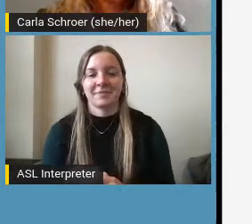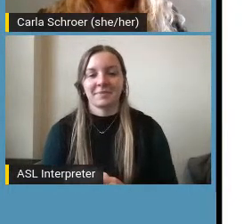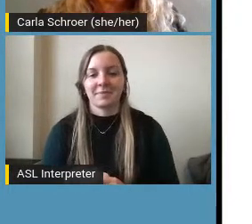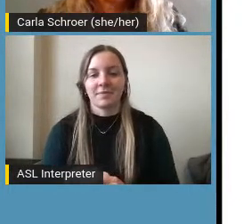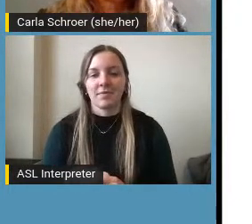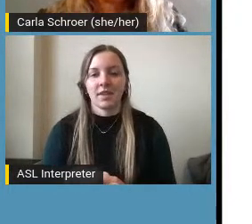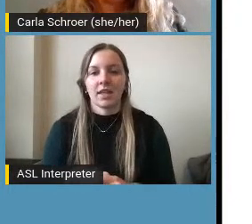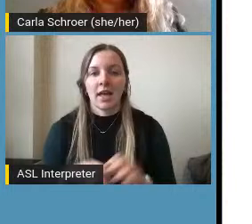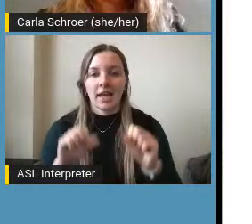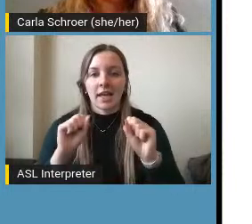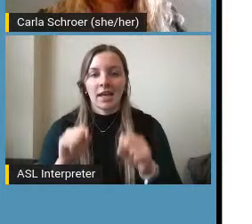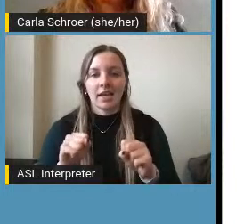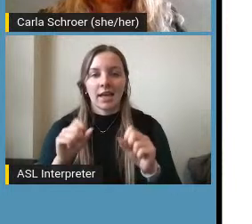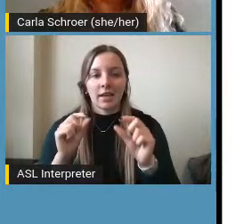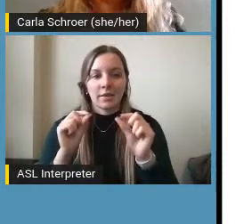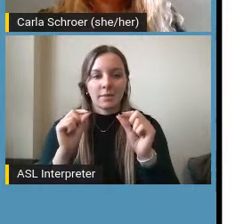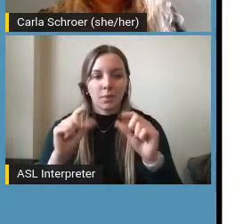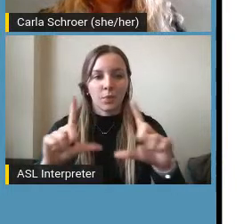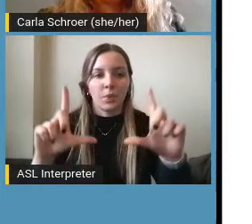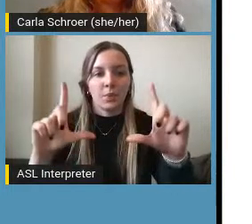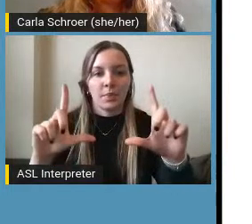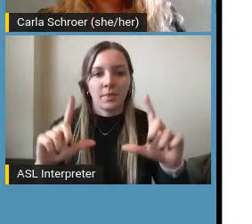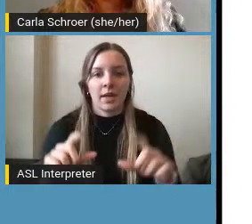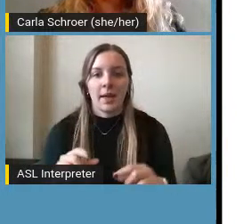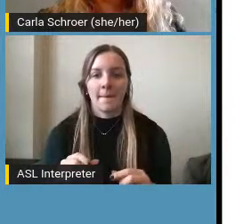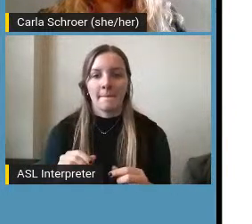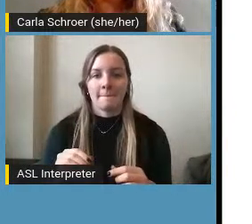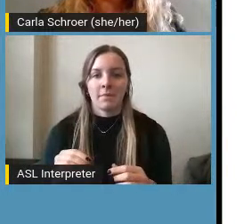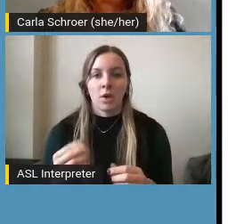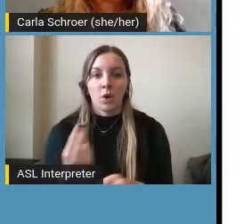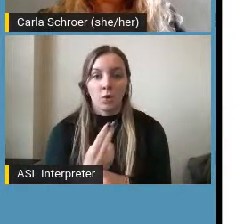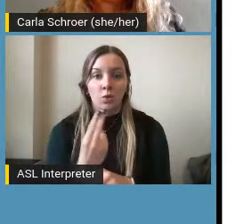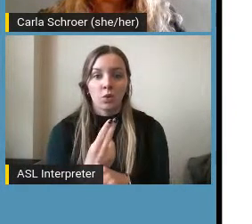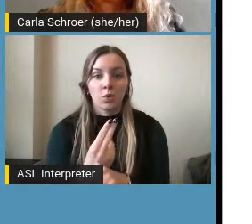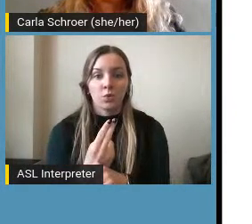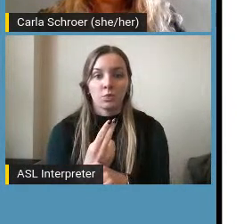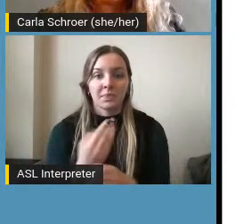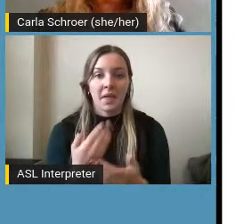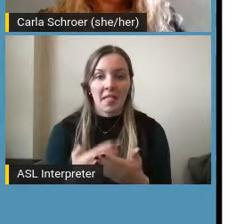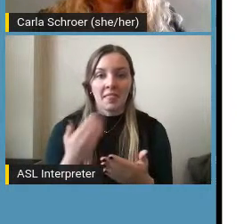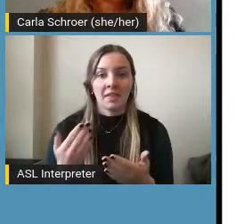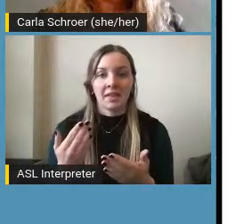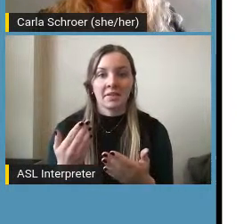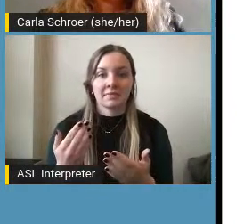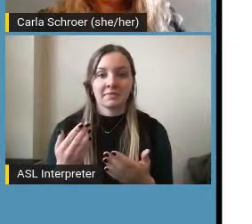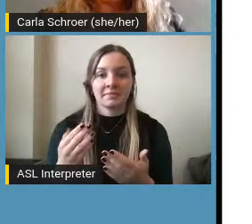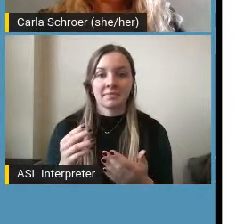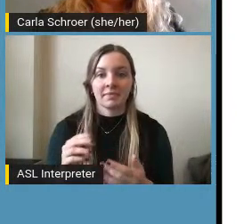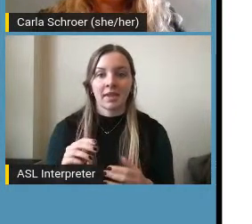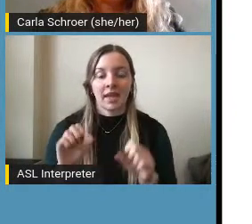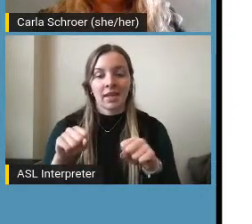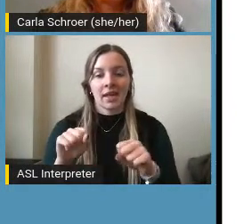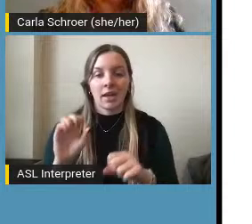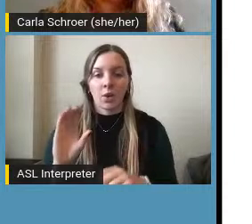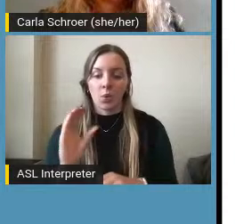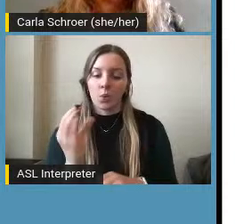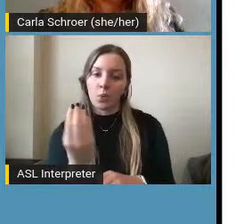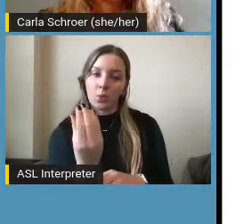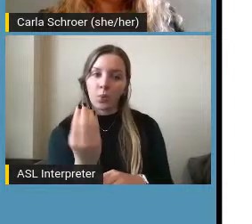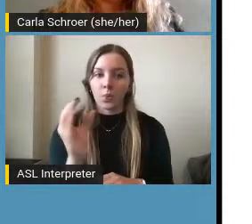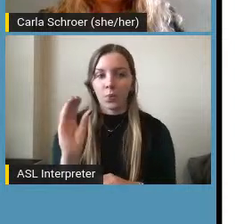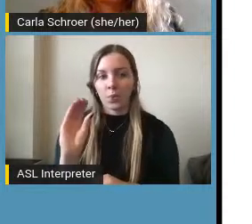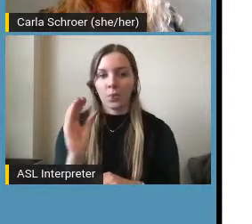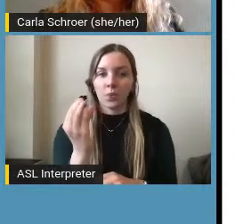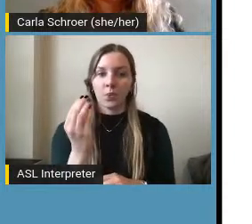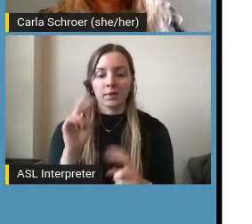can put an object on a turntable and take some pictures, and then we can spin it around and